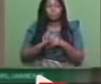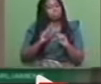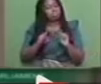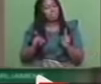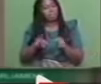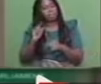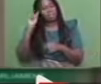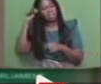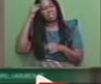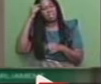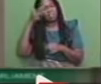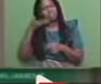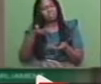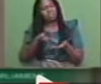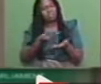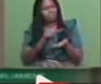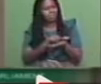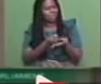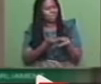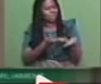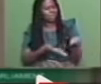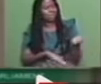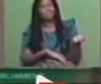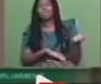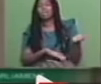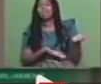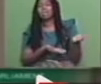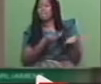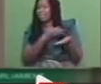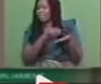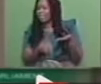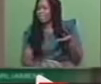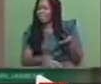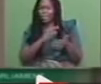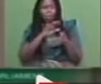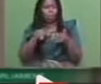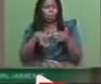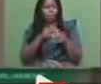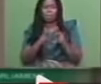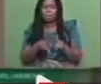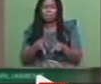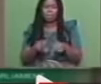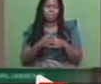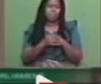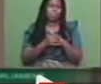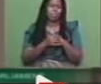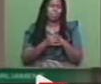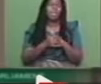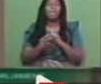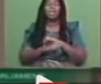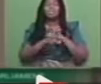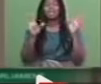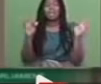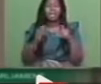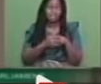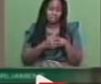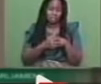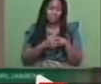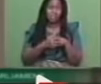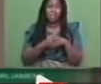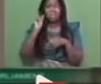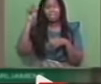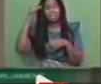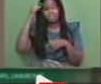with this budget. It is clear that their budget policies means more hardship. But the opposition I lead